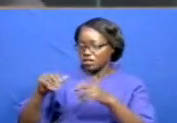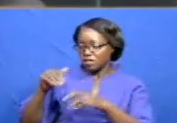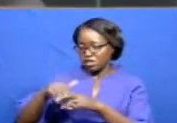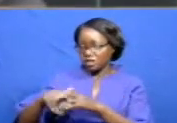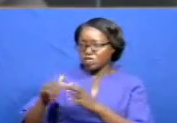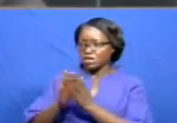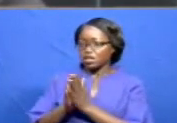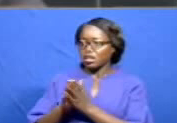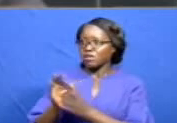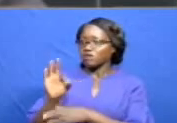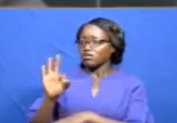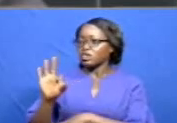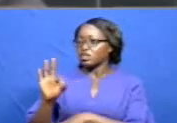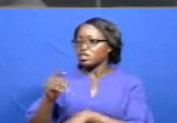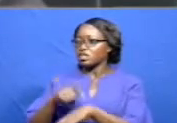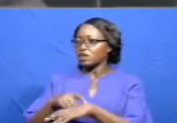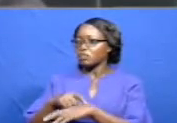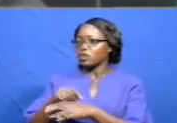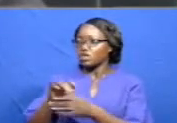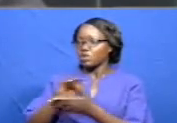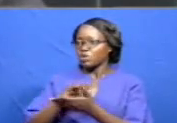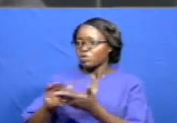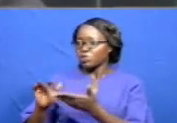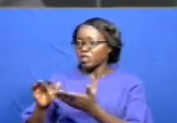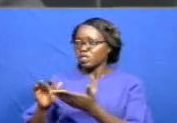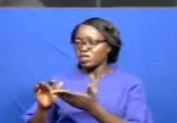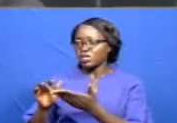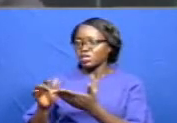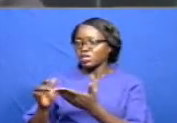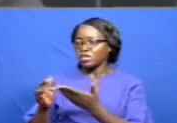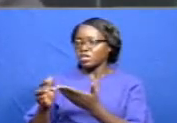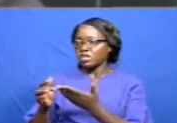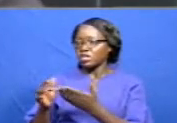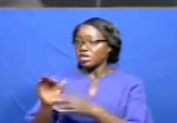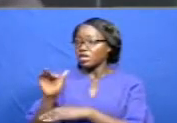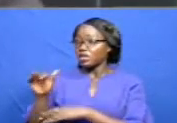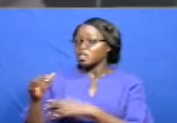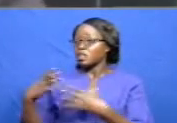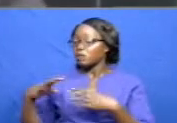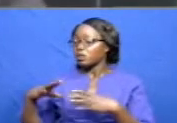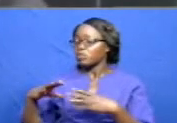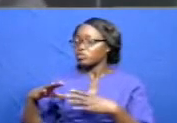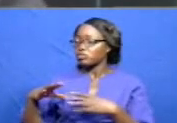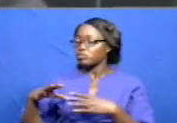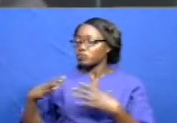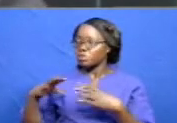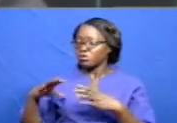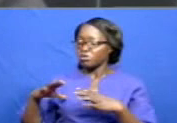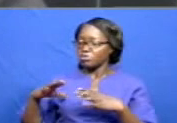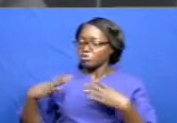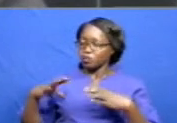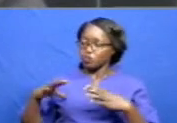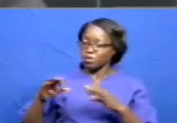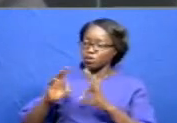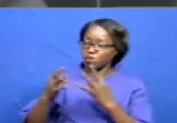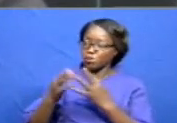I have three times weekly check-ins with my direct reports and ask about their people and their families. And so